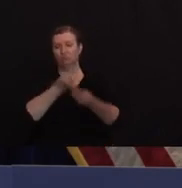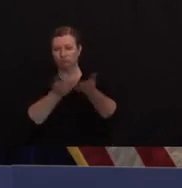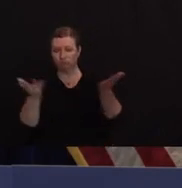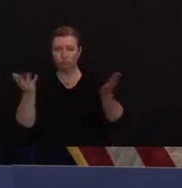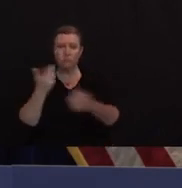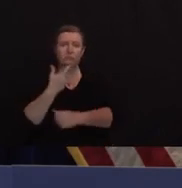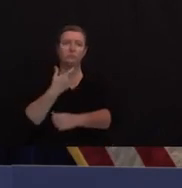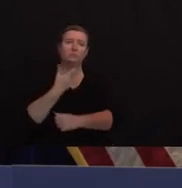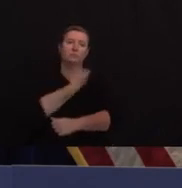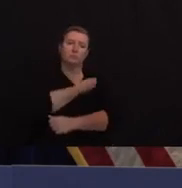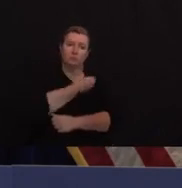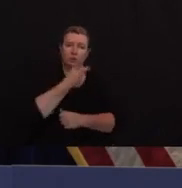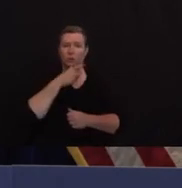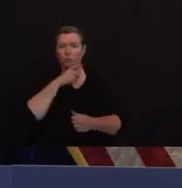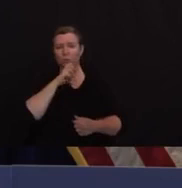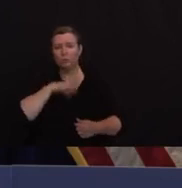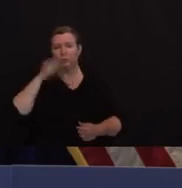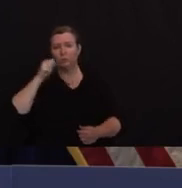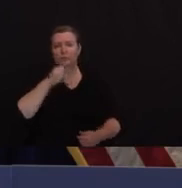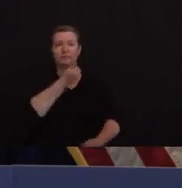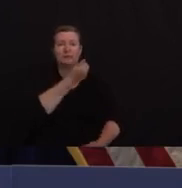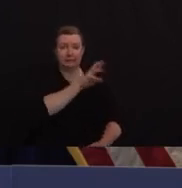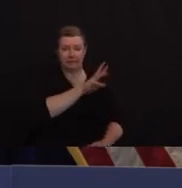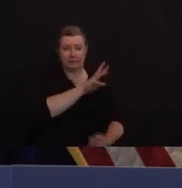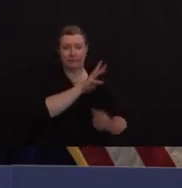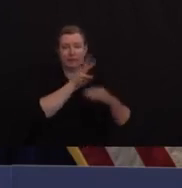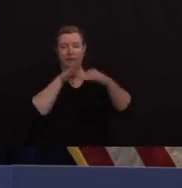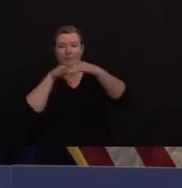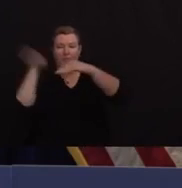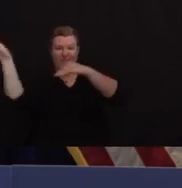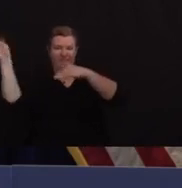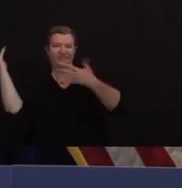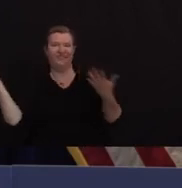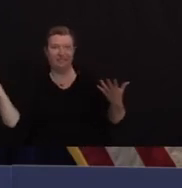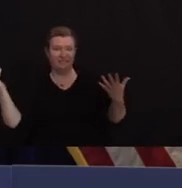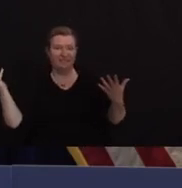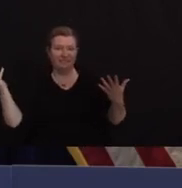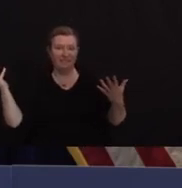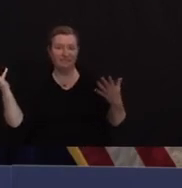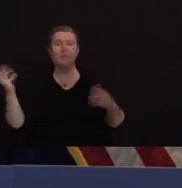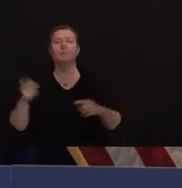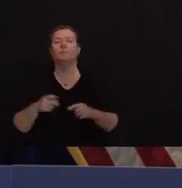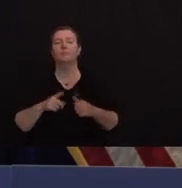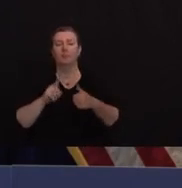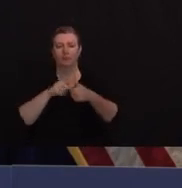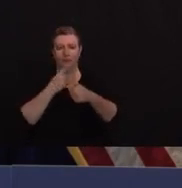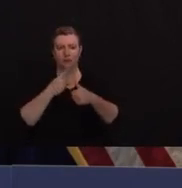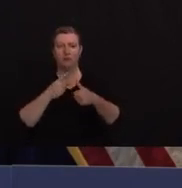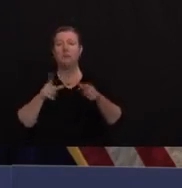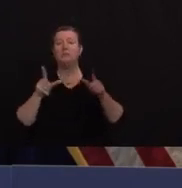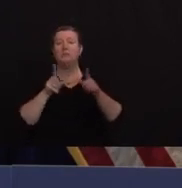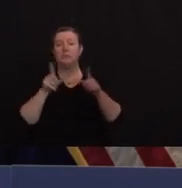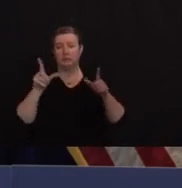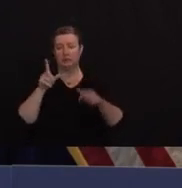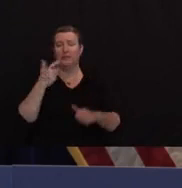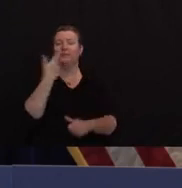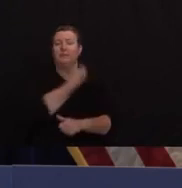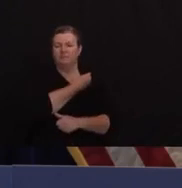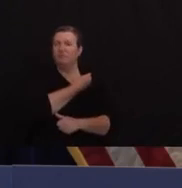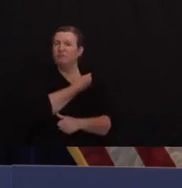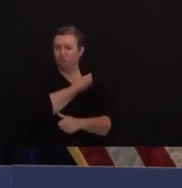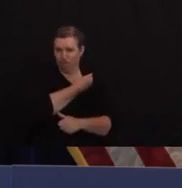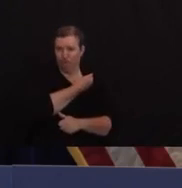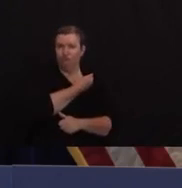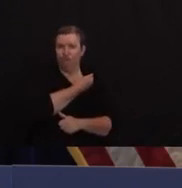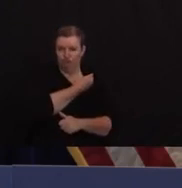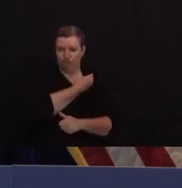it the first licensed vaccine against COVID-19 in the United States. In making the